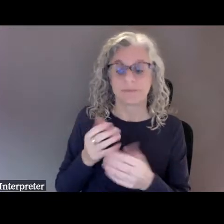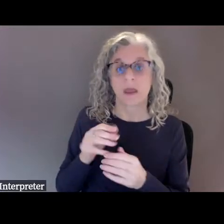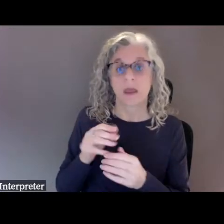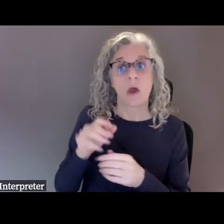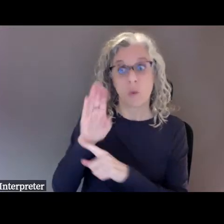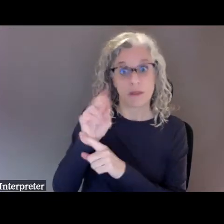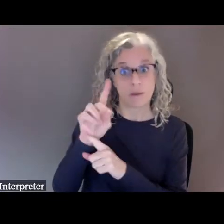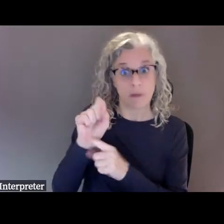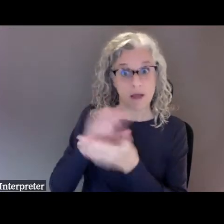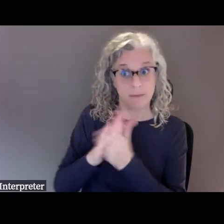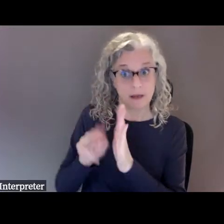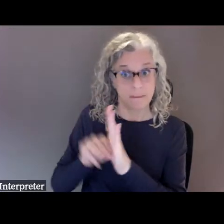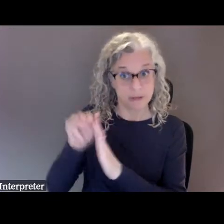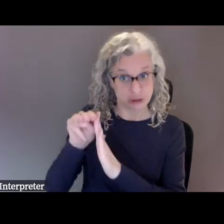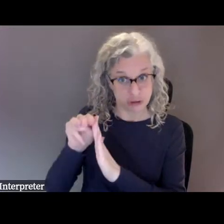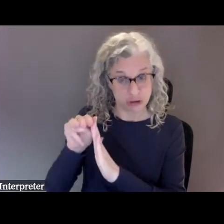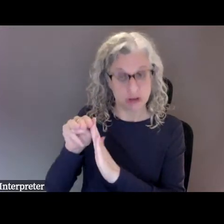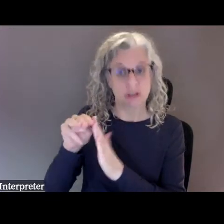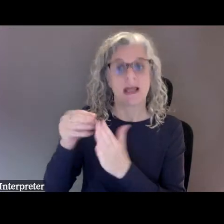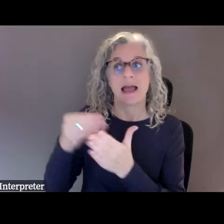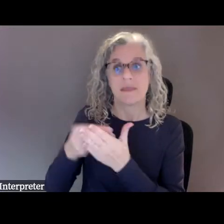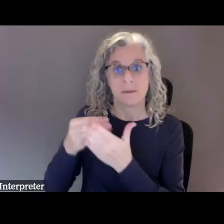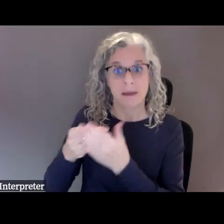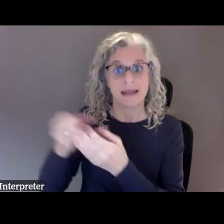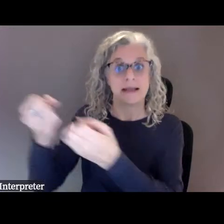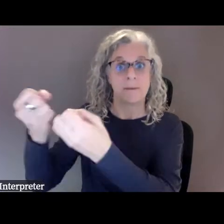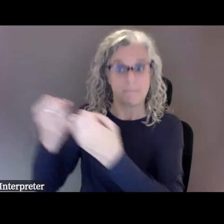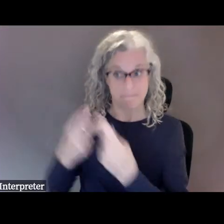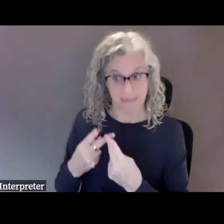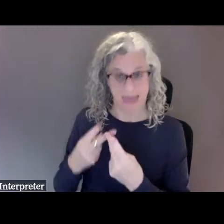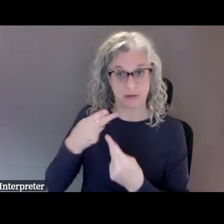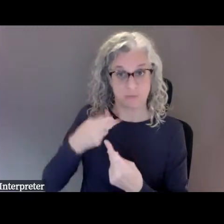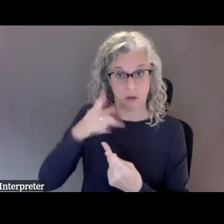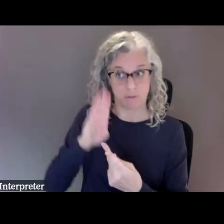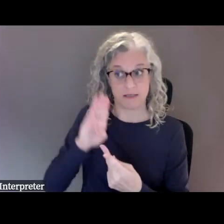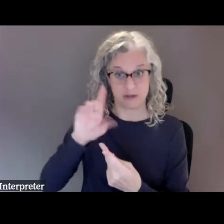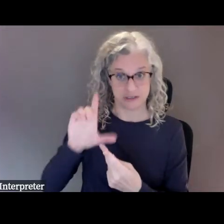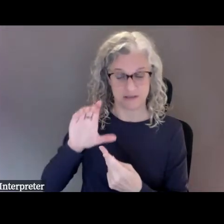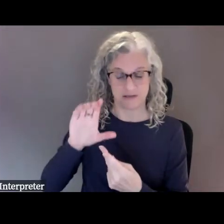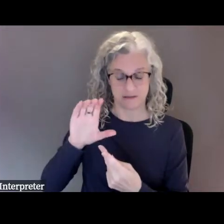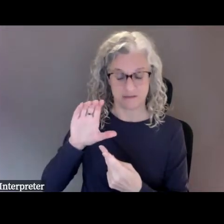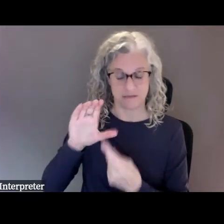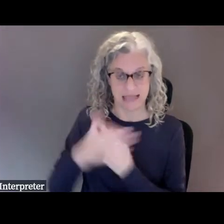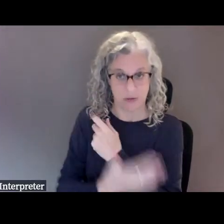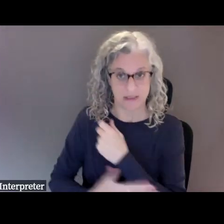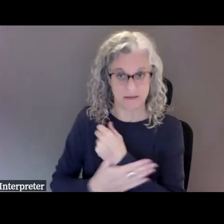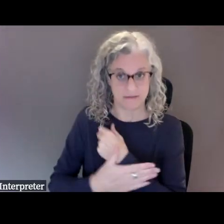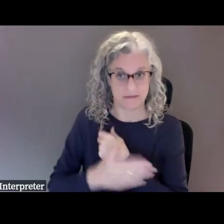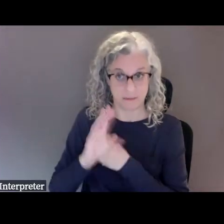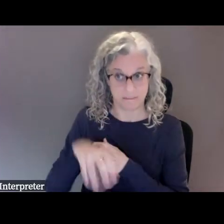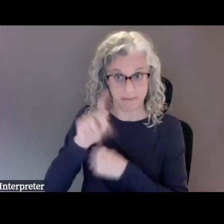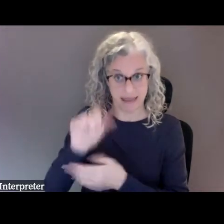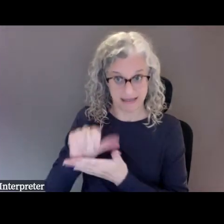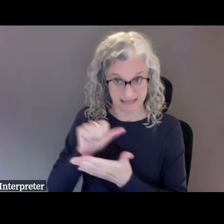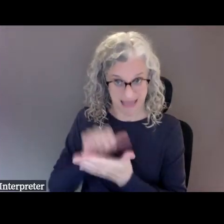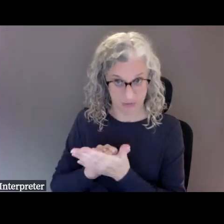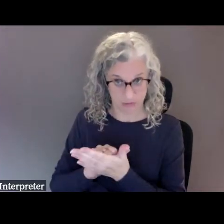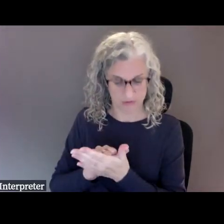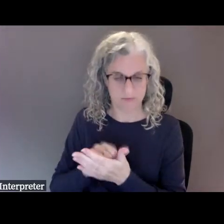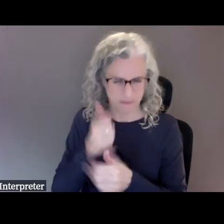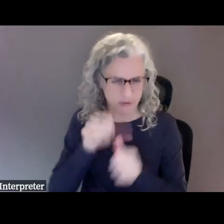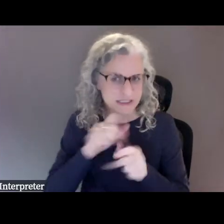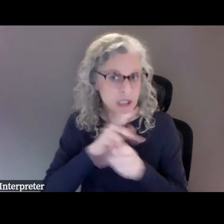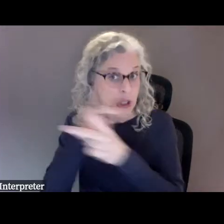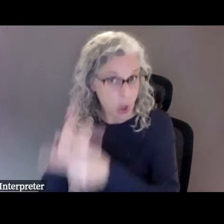they return back to Palm Beach County's bank account, because remember, these are a loan and they come back with interest. So he's invested $700